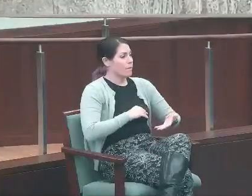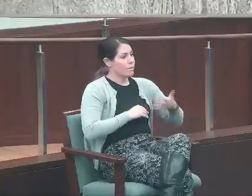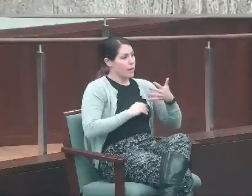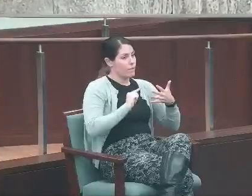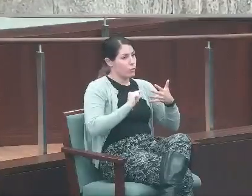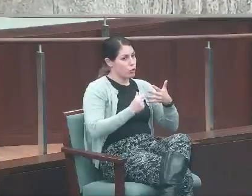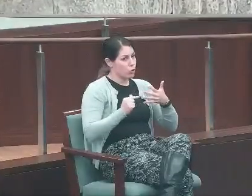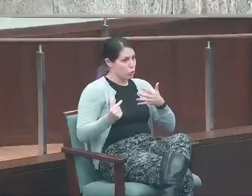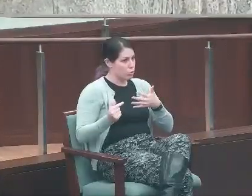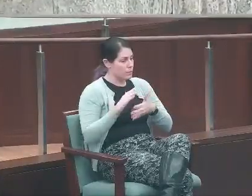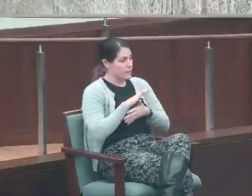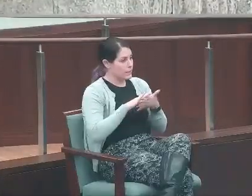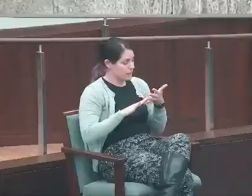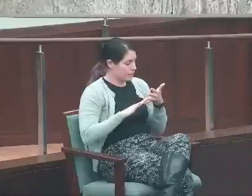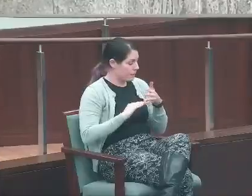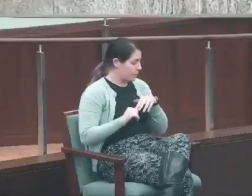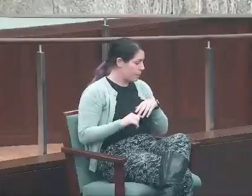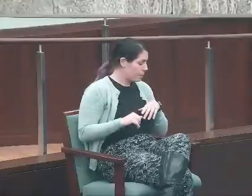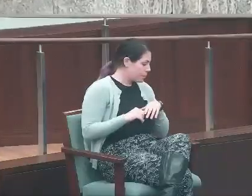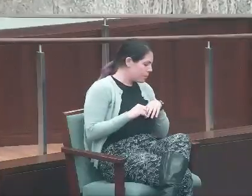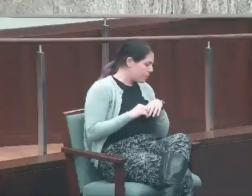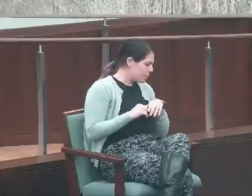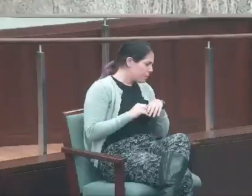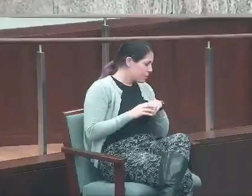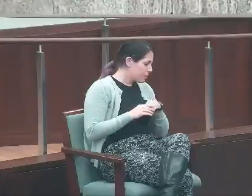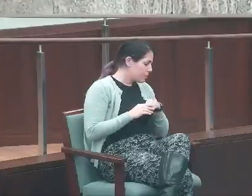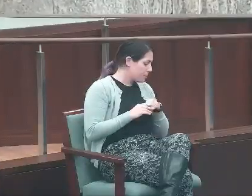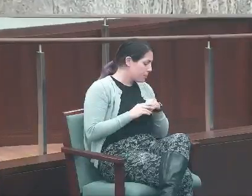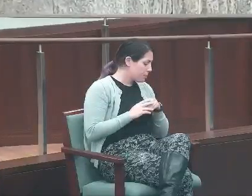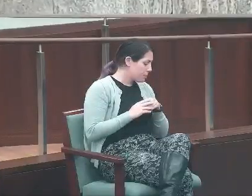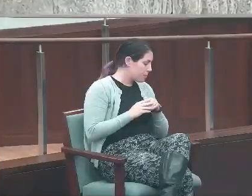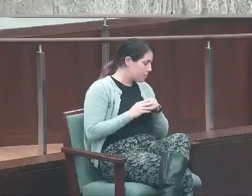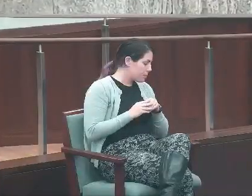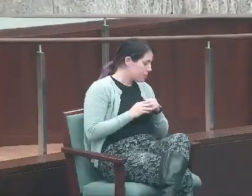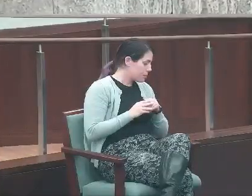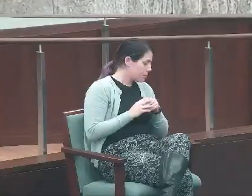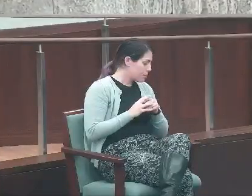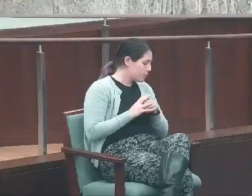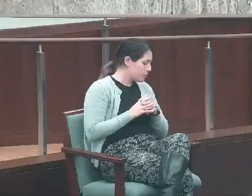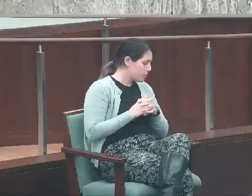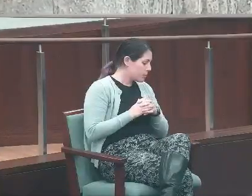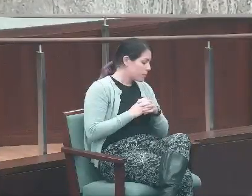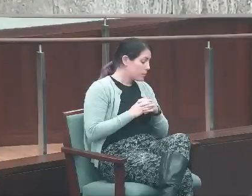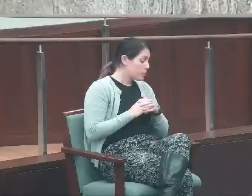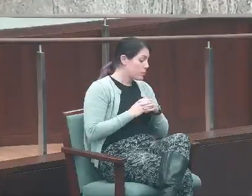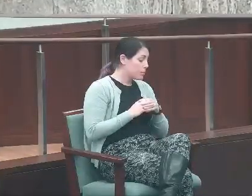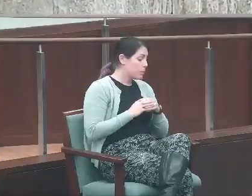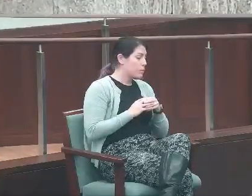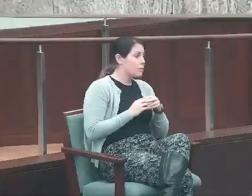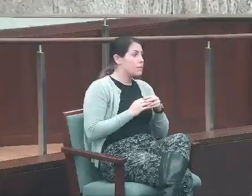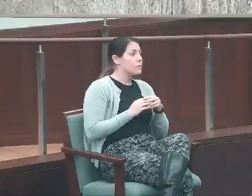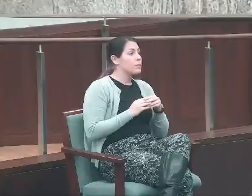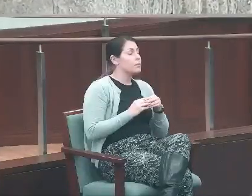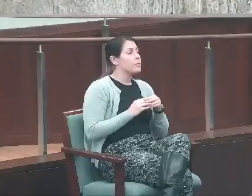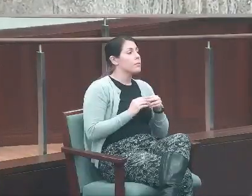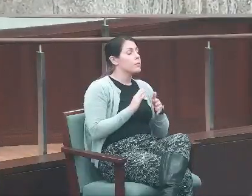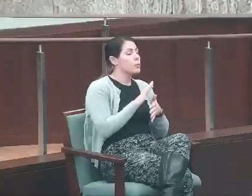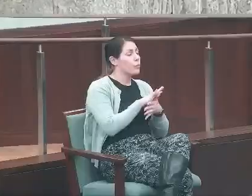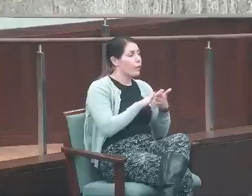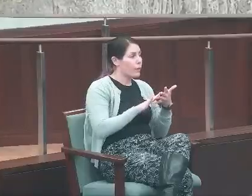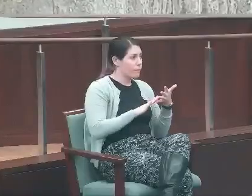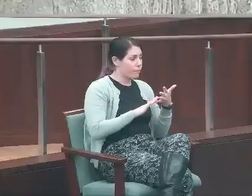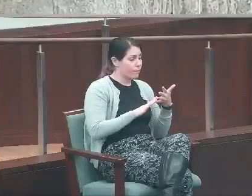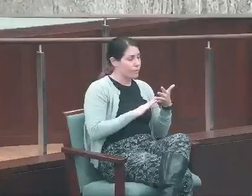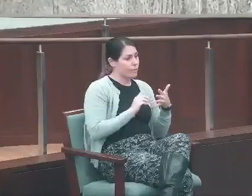had 4, but there's an additional vote I think that we need. Yes, I'm going to go with yes on that. So we'll do it in 5